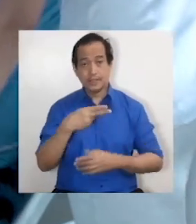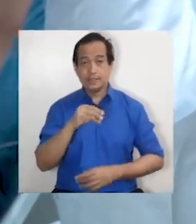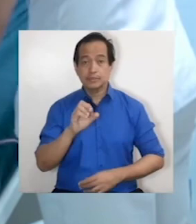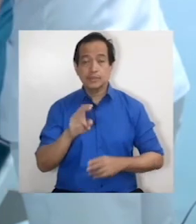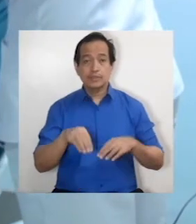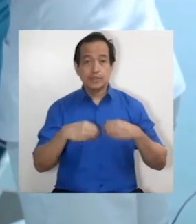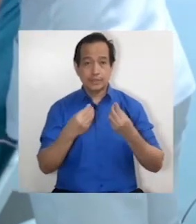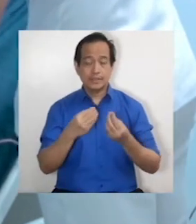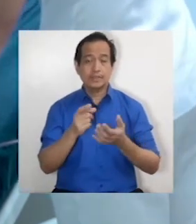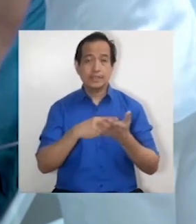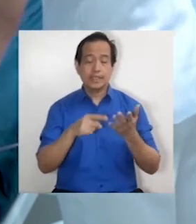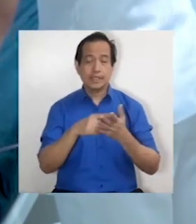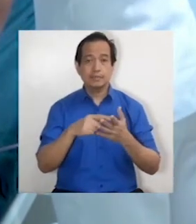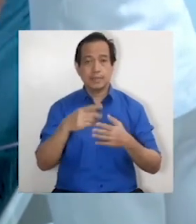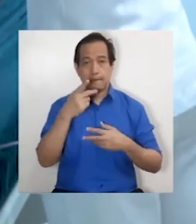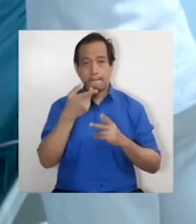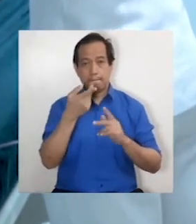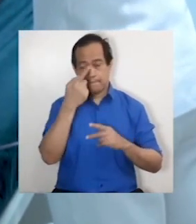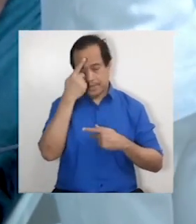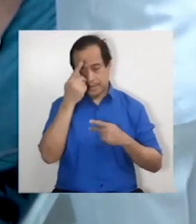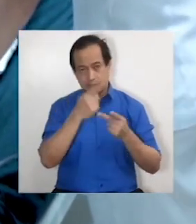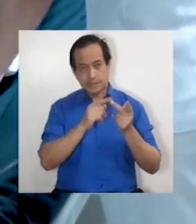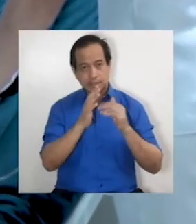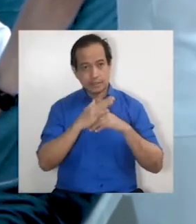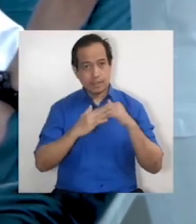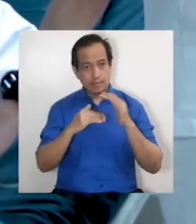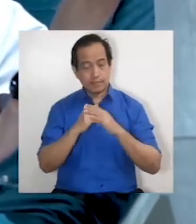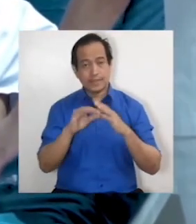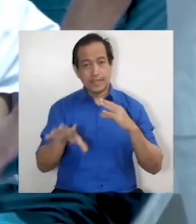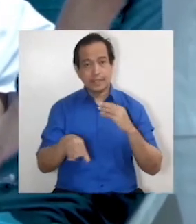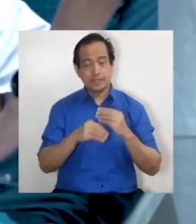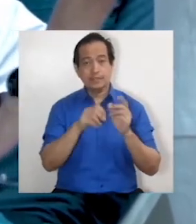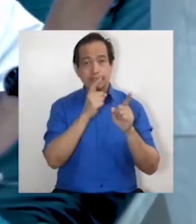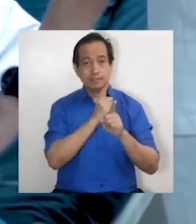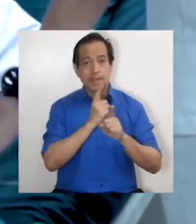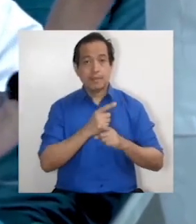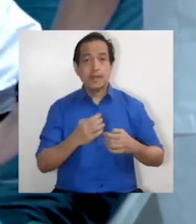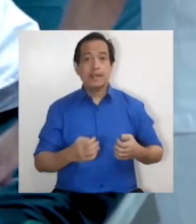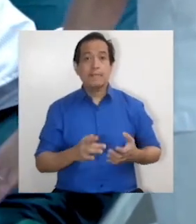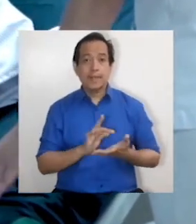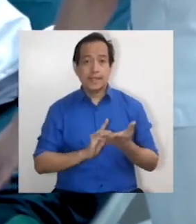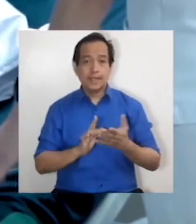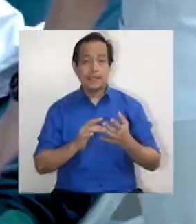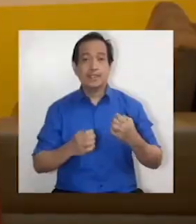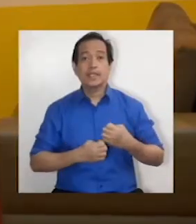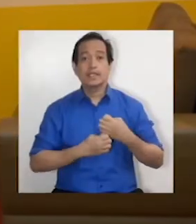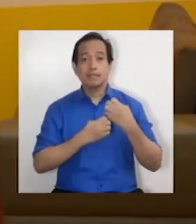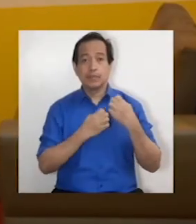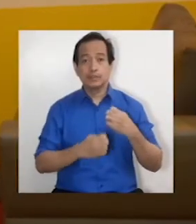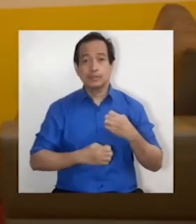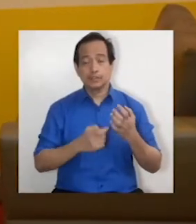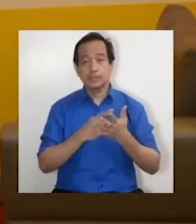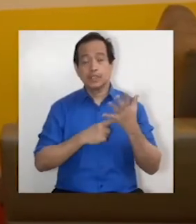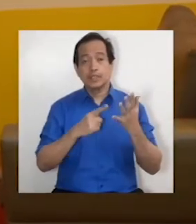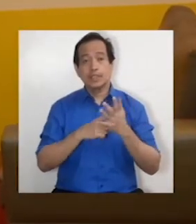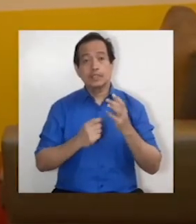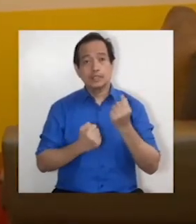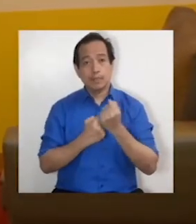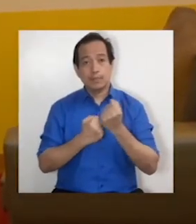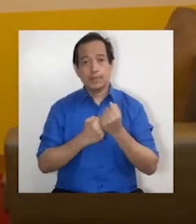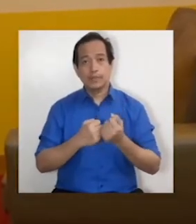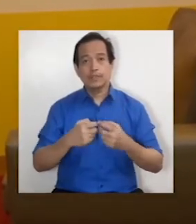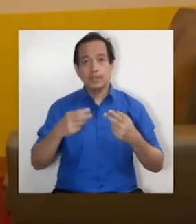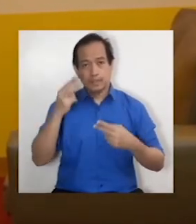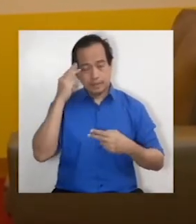give the patients comfort in addition to proper medical and emotional support. The Wellness Centers for the